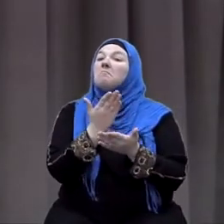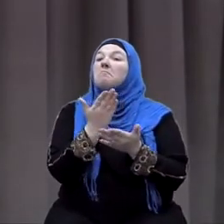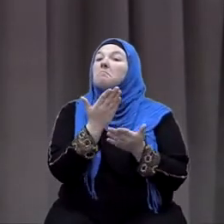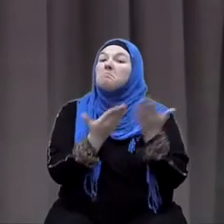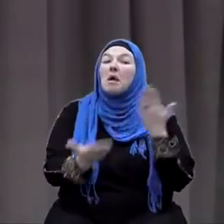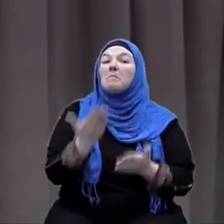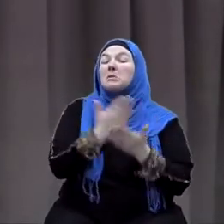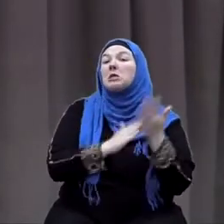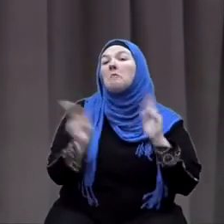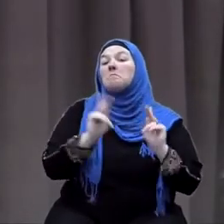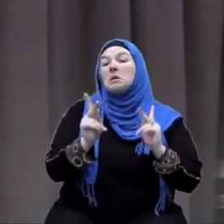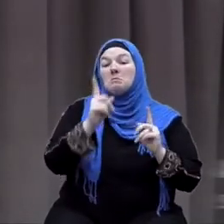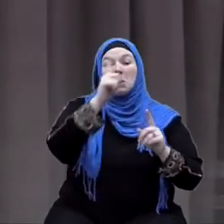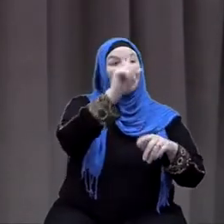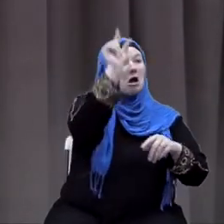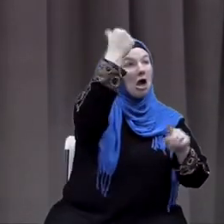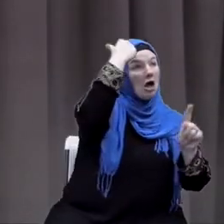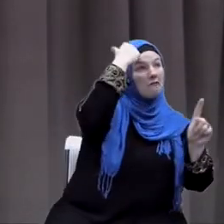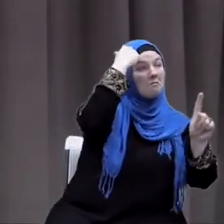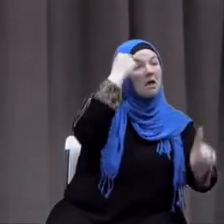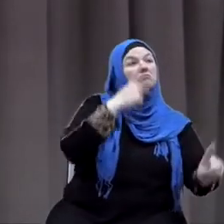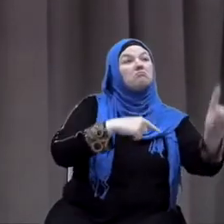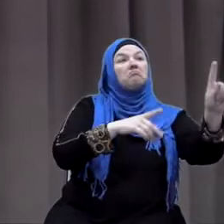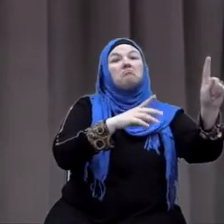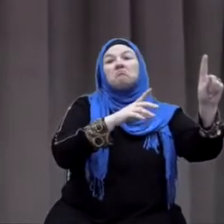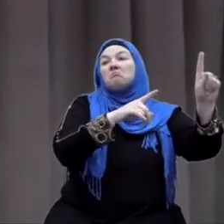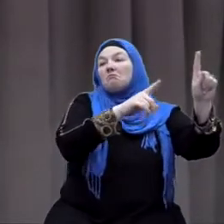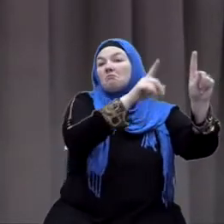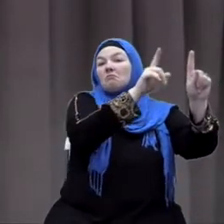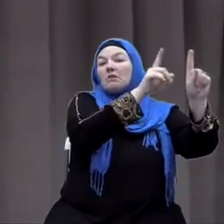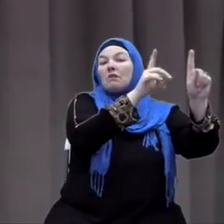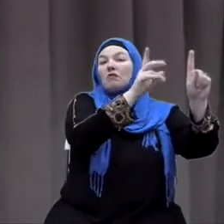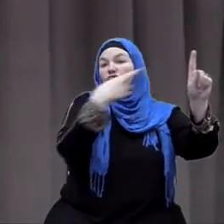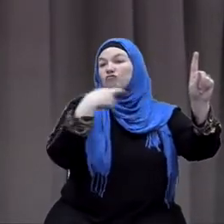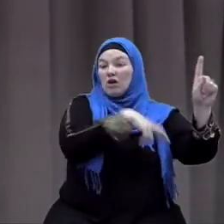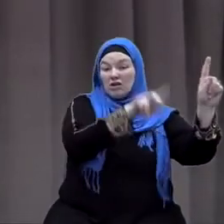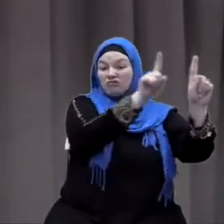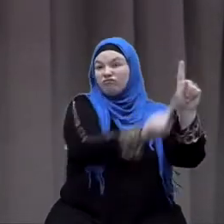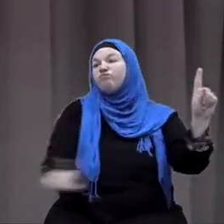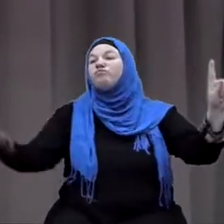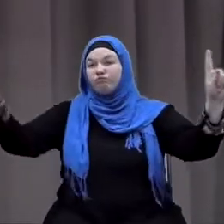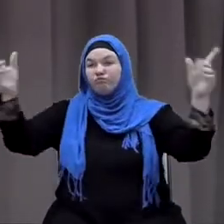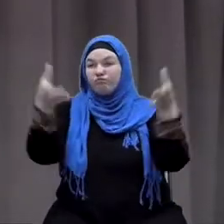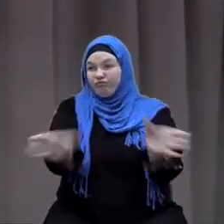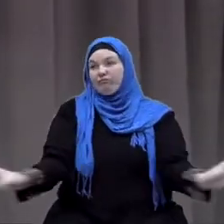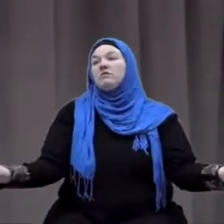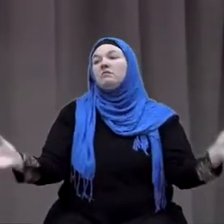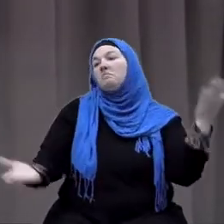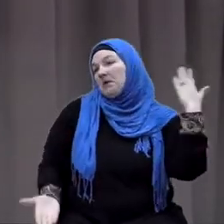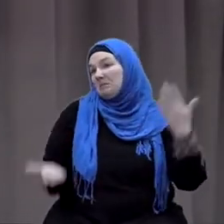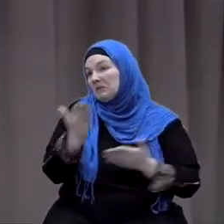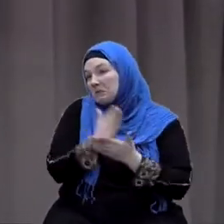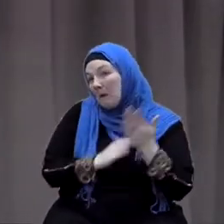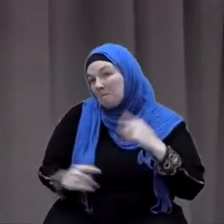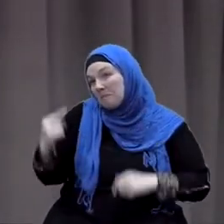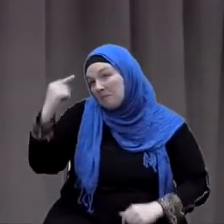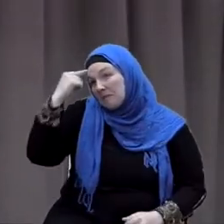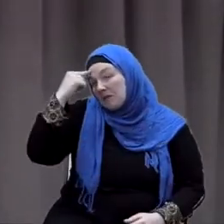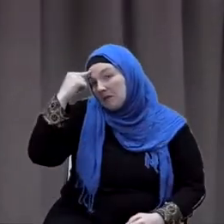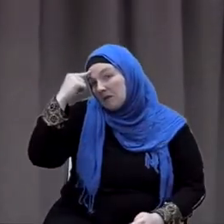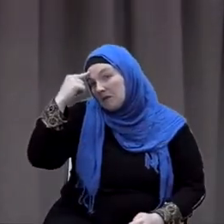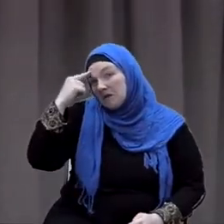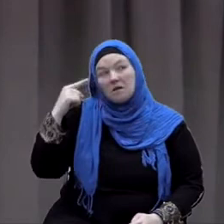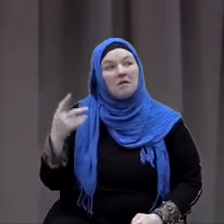which is a response to the overarching, overburdening, overbearing control of